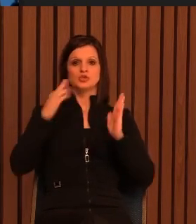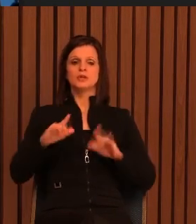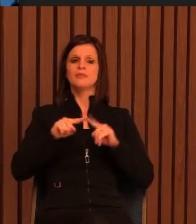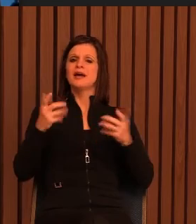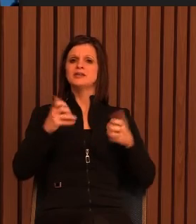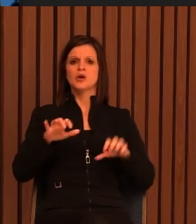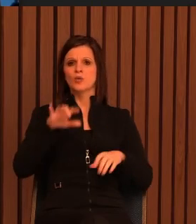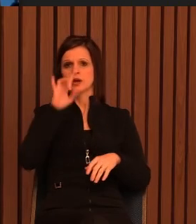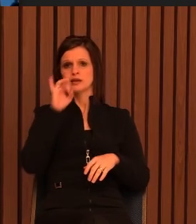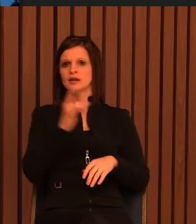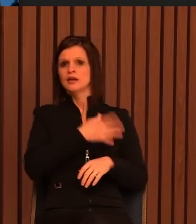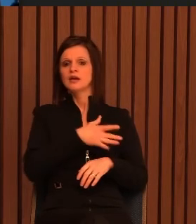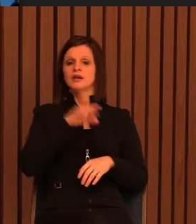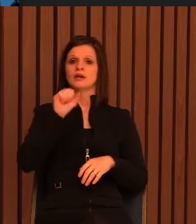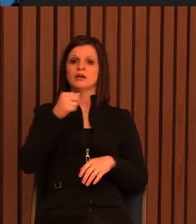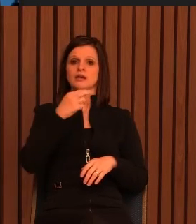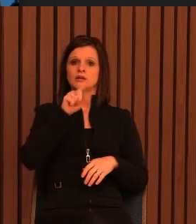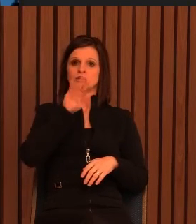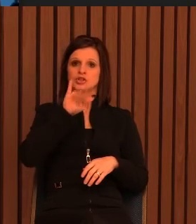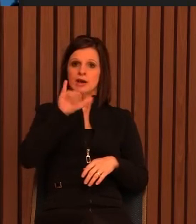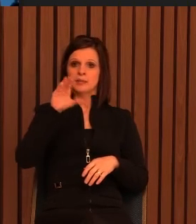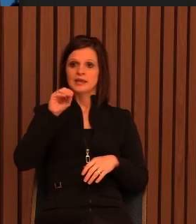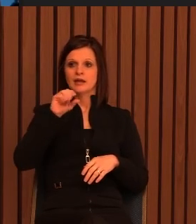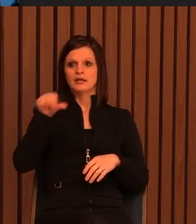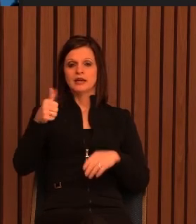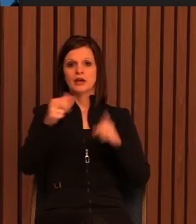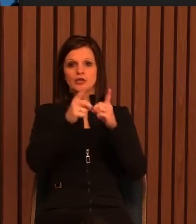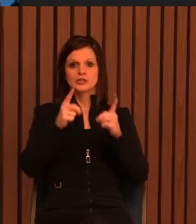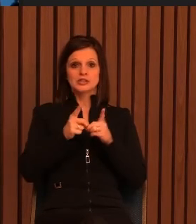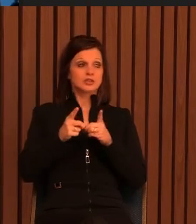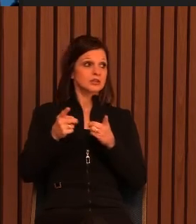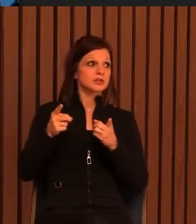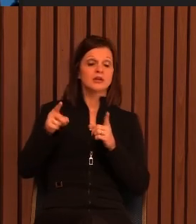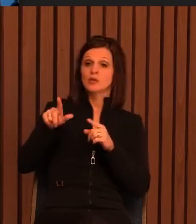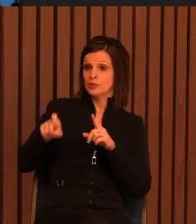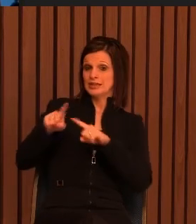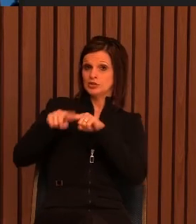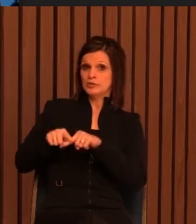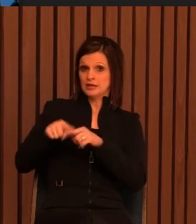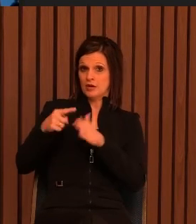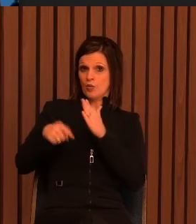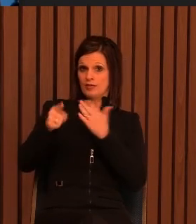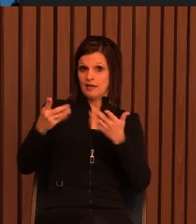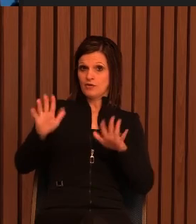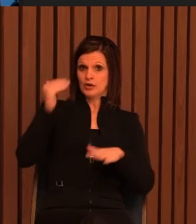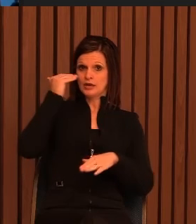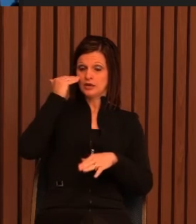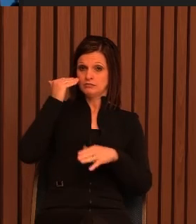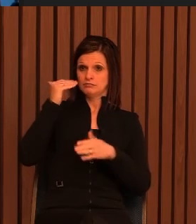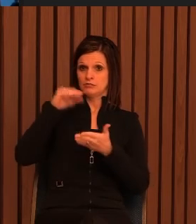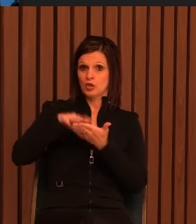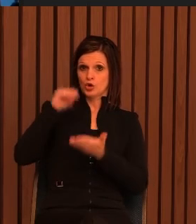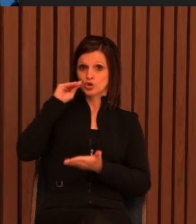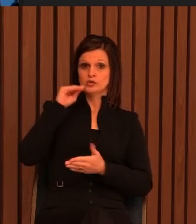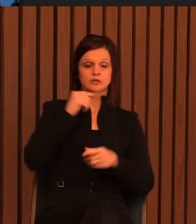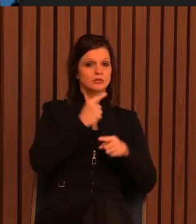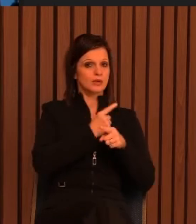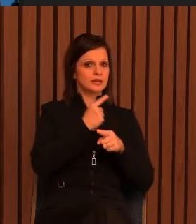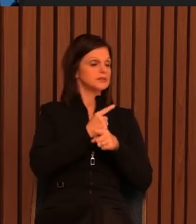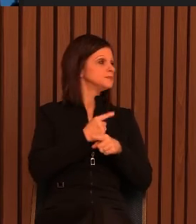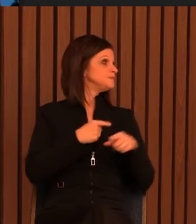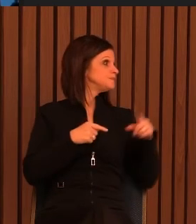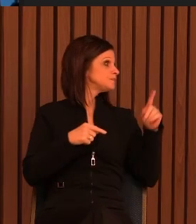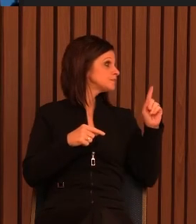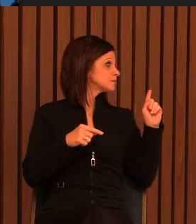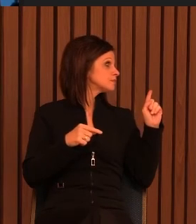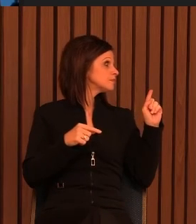other districts. We certainly need to lean on what they've learned. Right. So, We also need to make